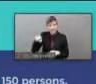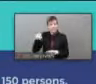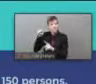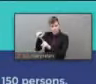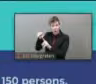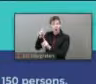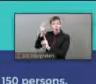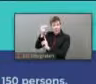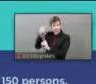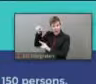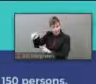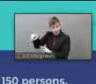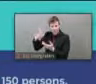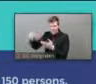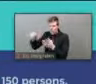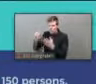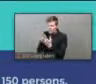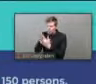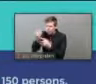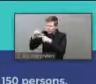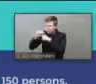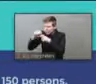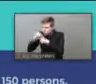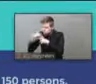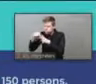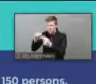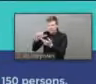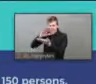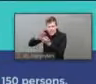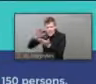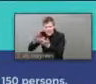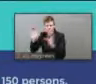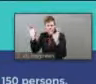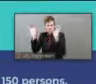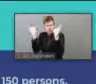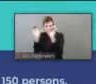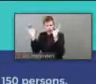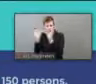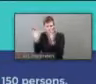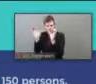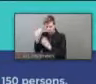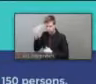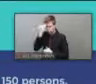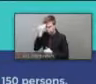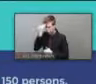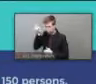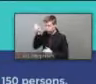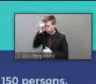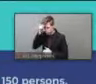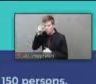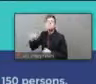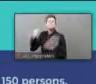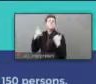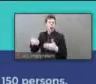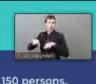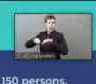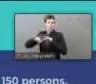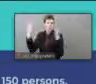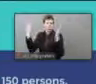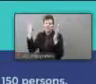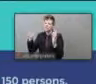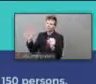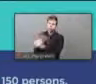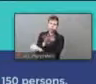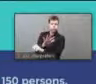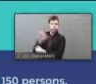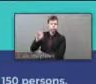And notice we're still really pushing that because we know those COVID safe practices are in place and are really make a difference. Kudos to the Recovery